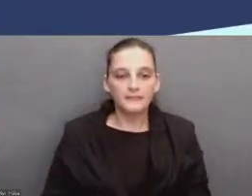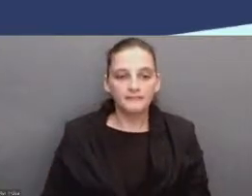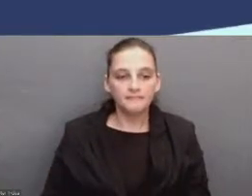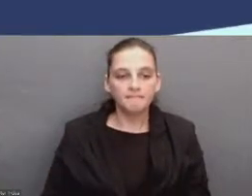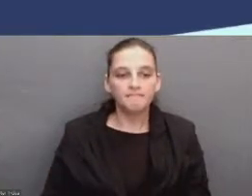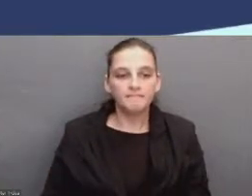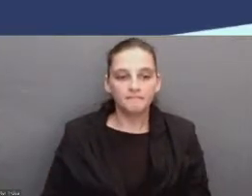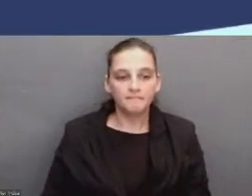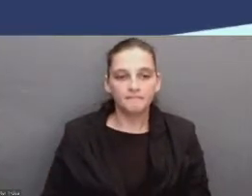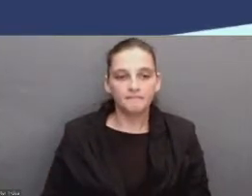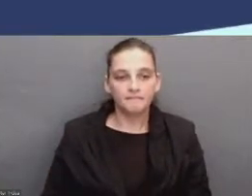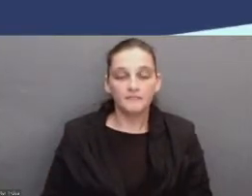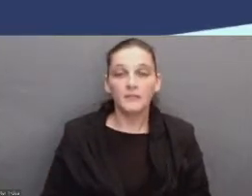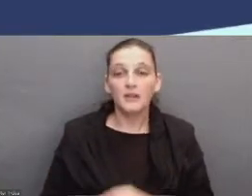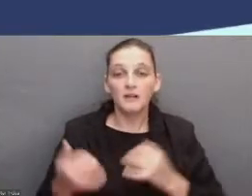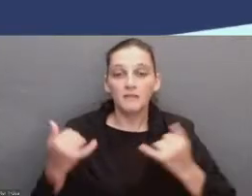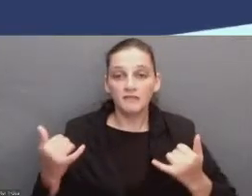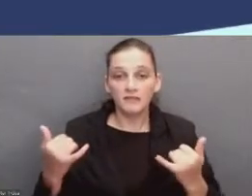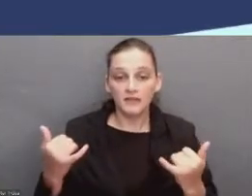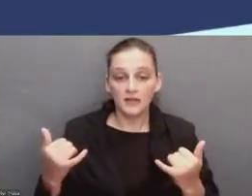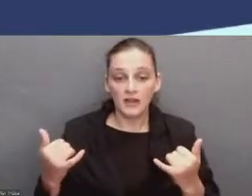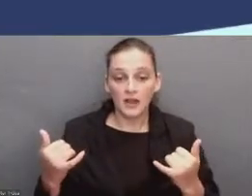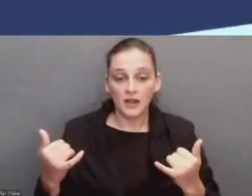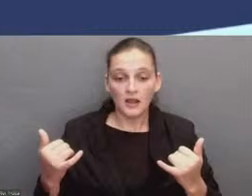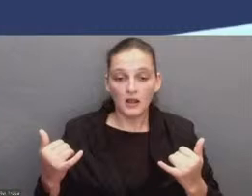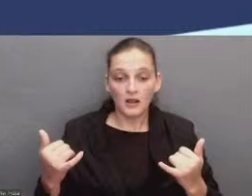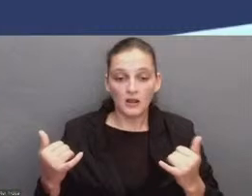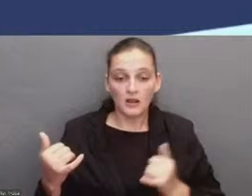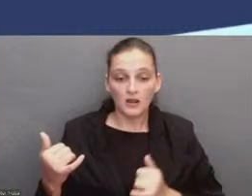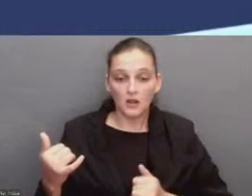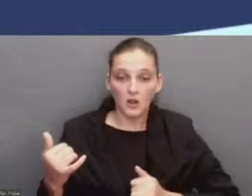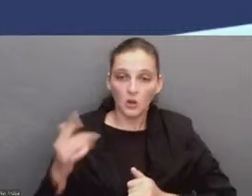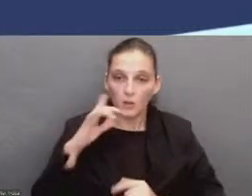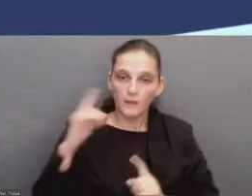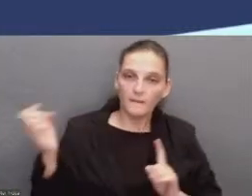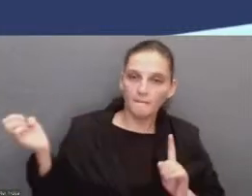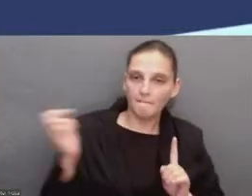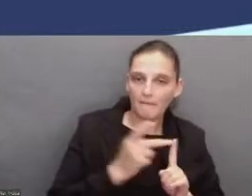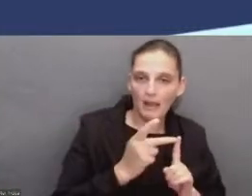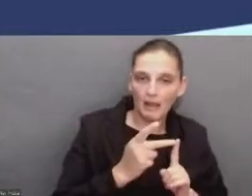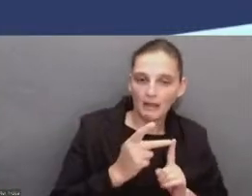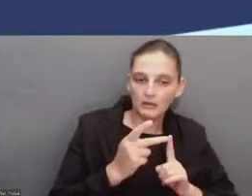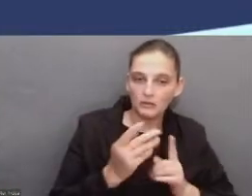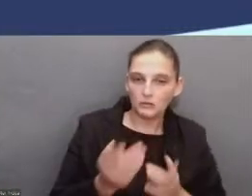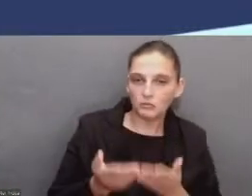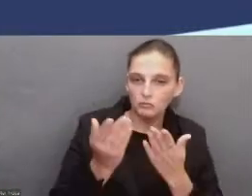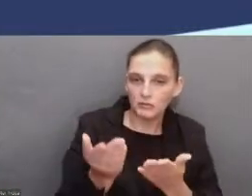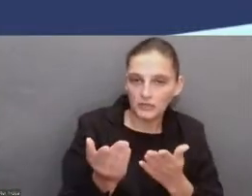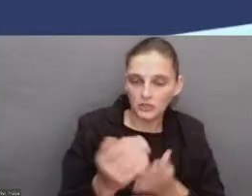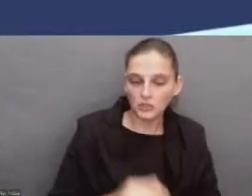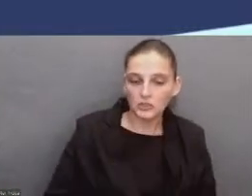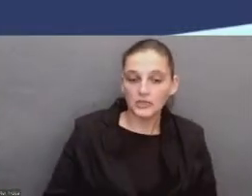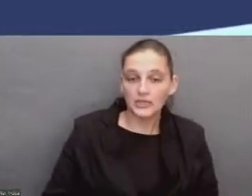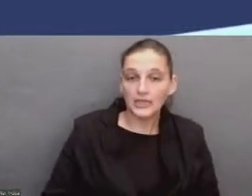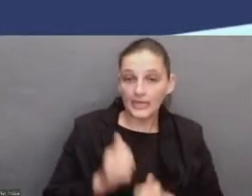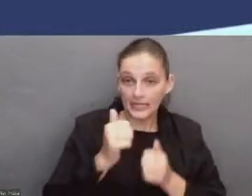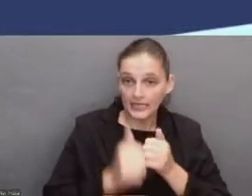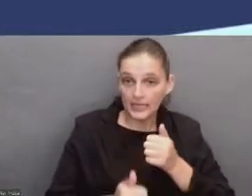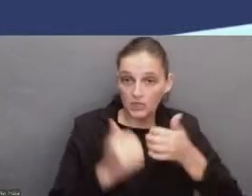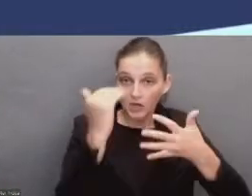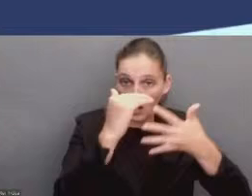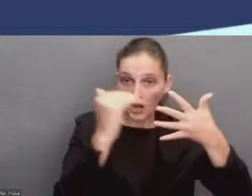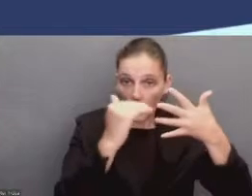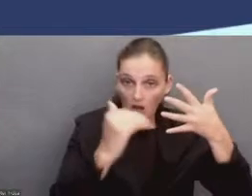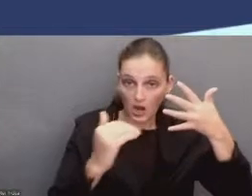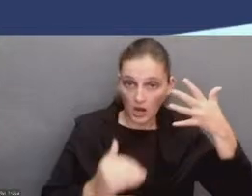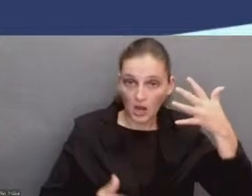time, we're going to return to our interim recommendations. We will take up each slate by subcommittee